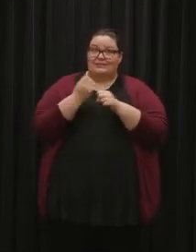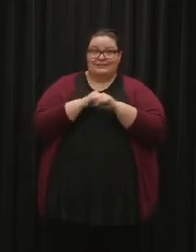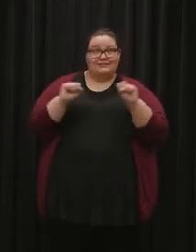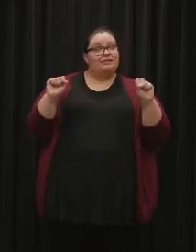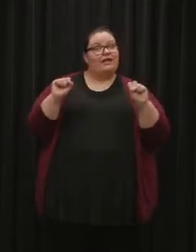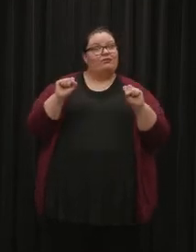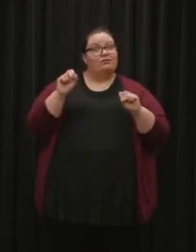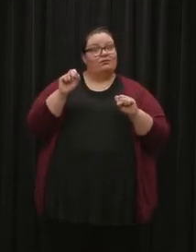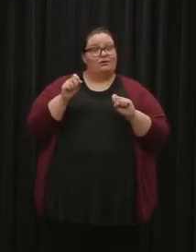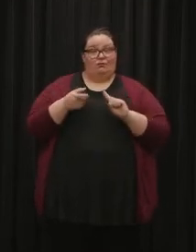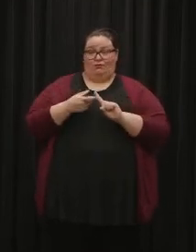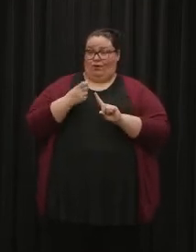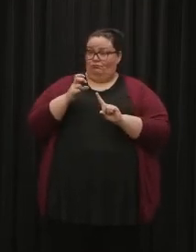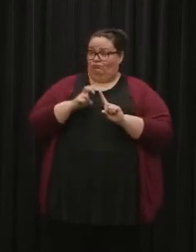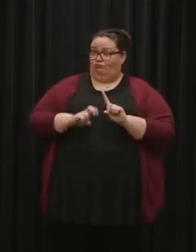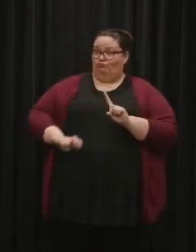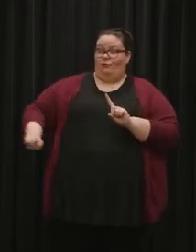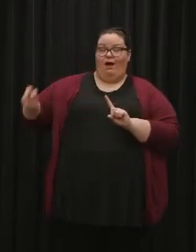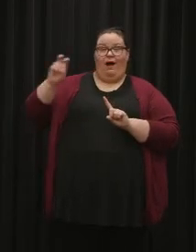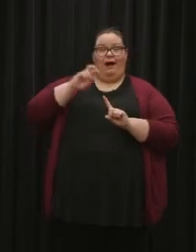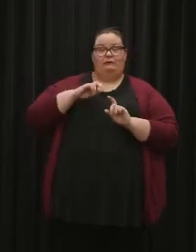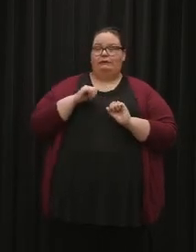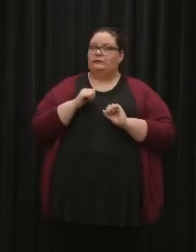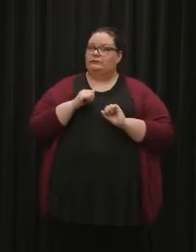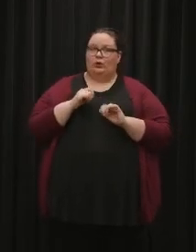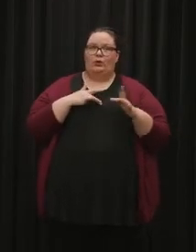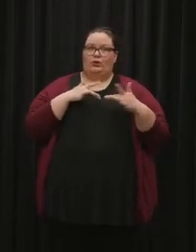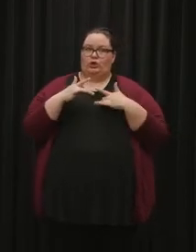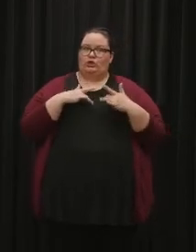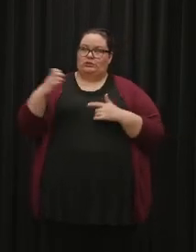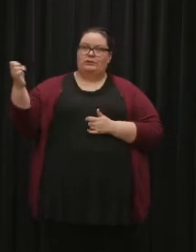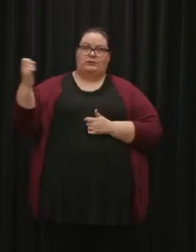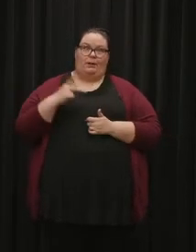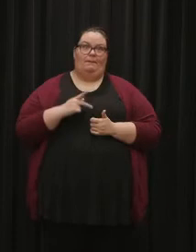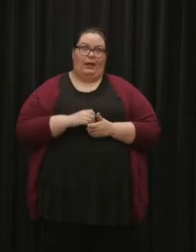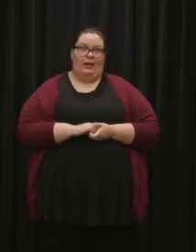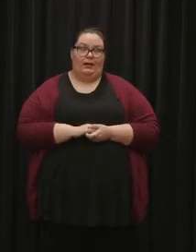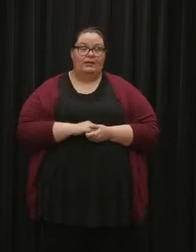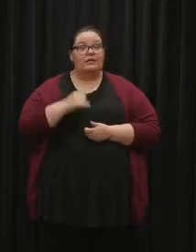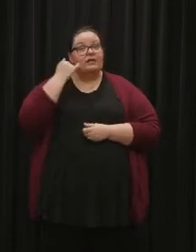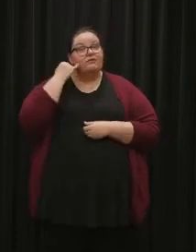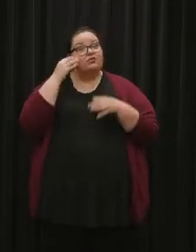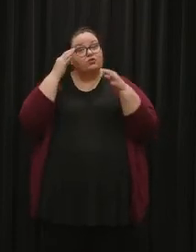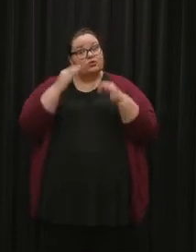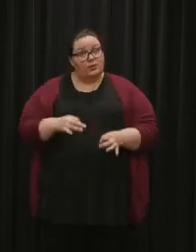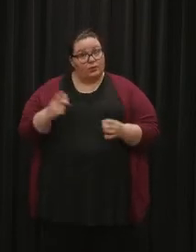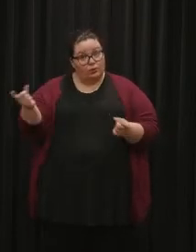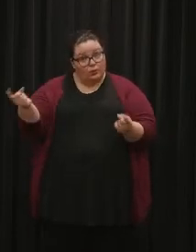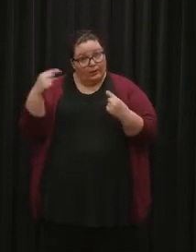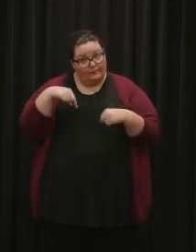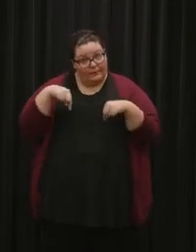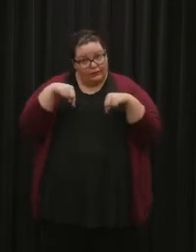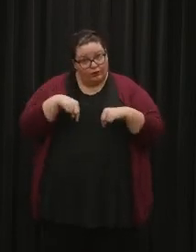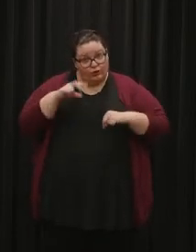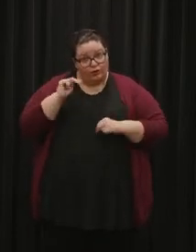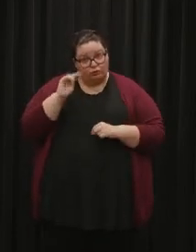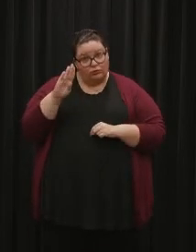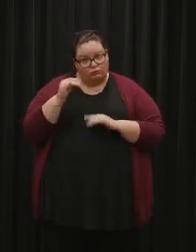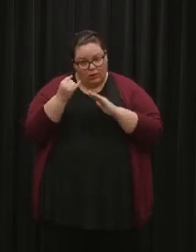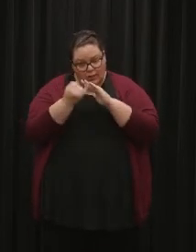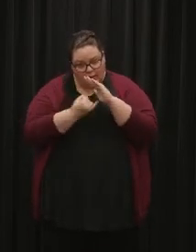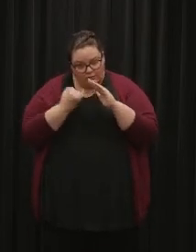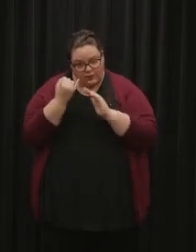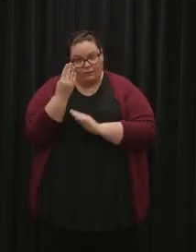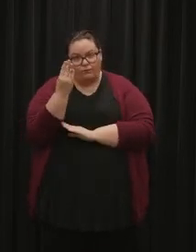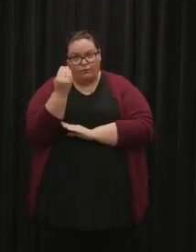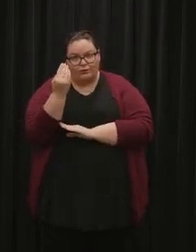place that you can travel from that we wouldn't be concerned about you arriving here. If you do choose to come to New Brunswick, you need to